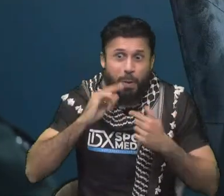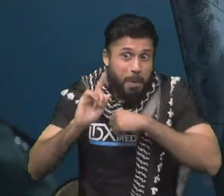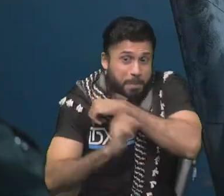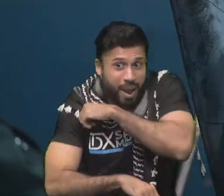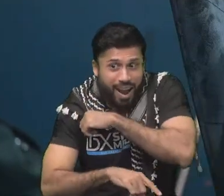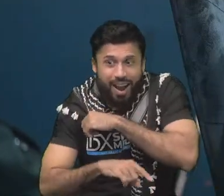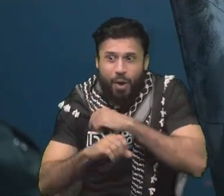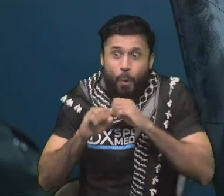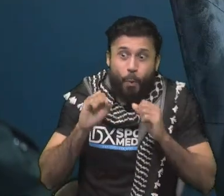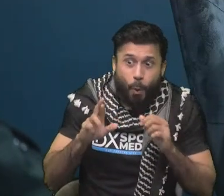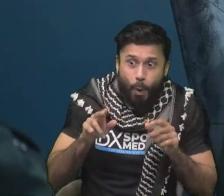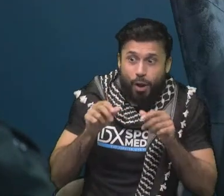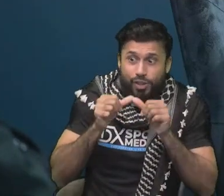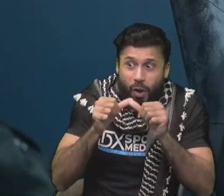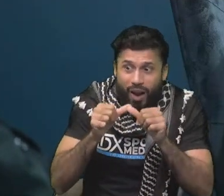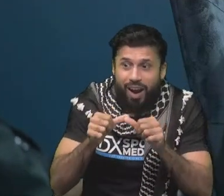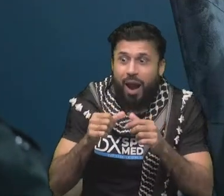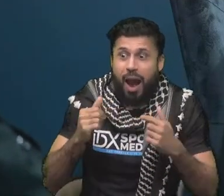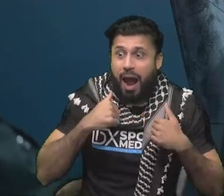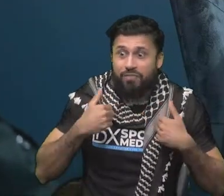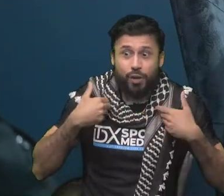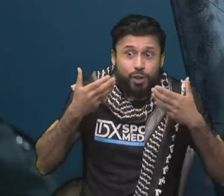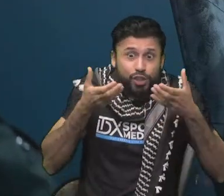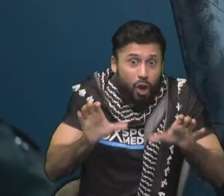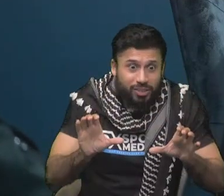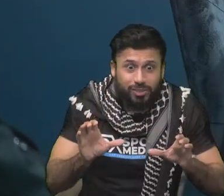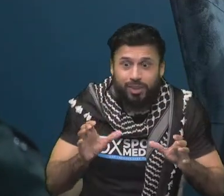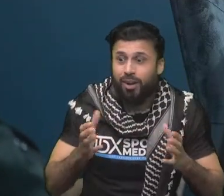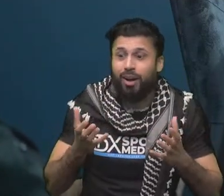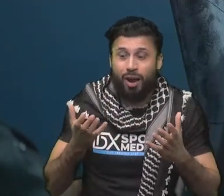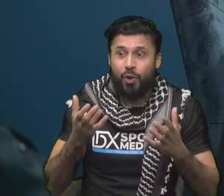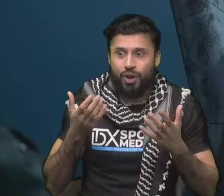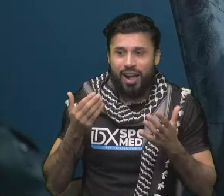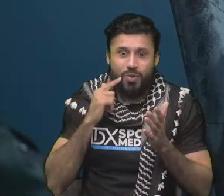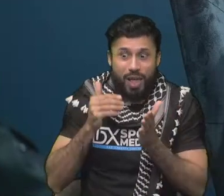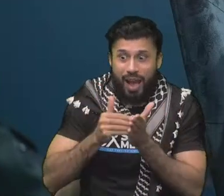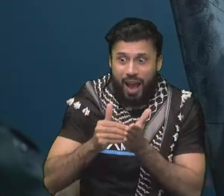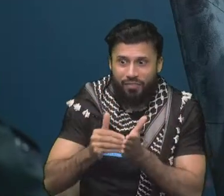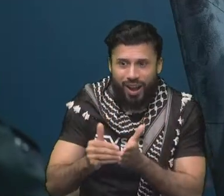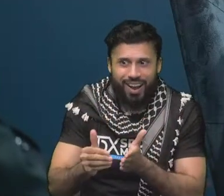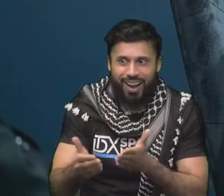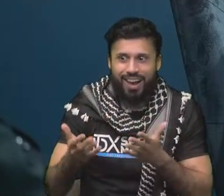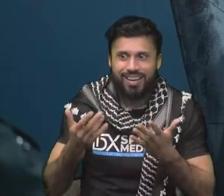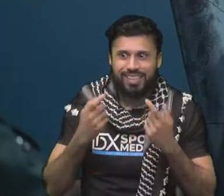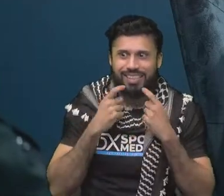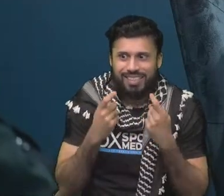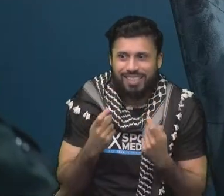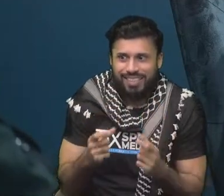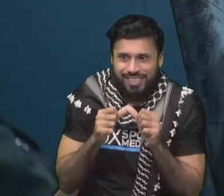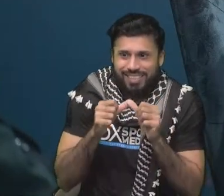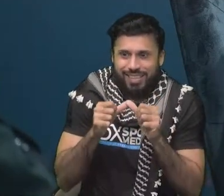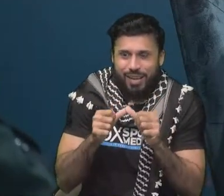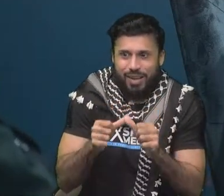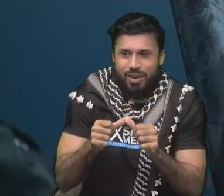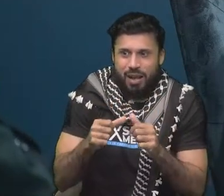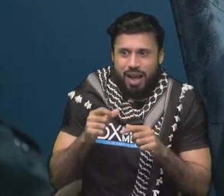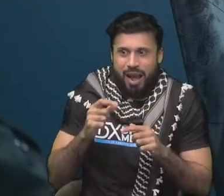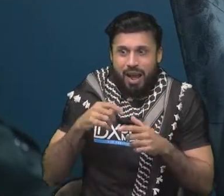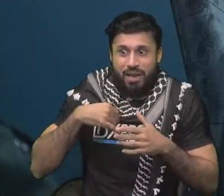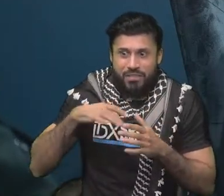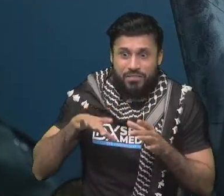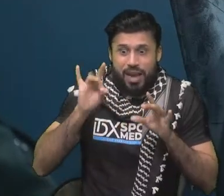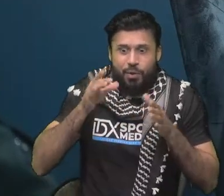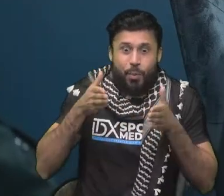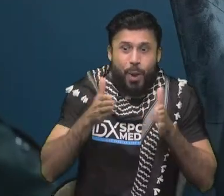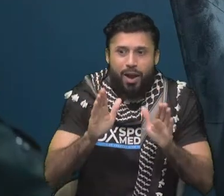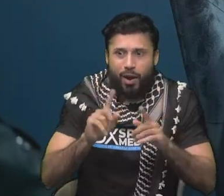chance. So they have evasions, they have exit out of every single difficulty. They find ways because now they know. And